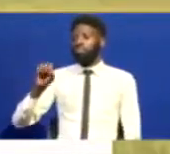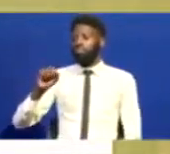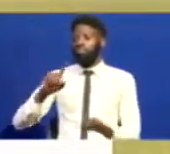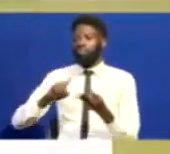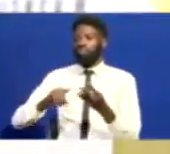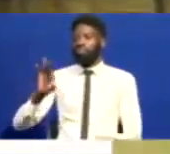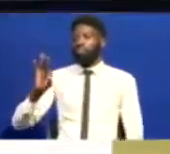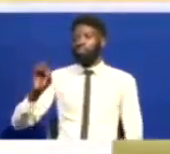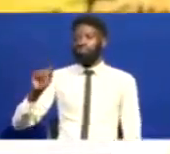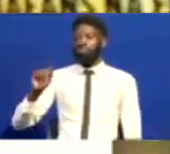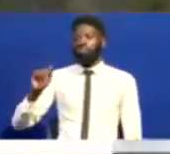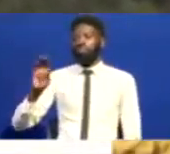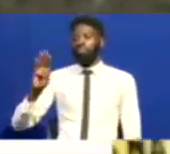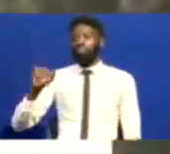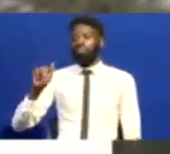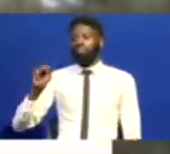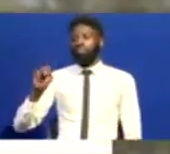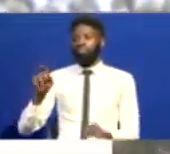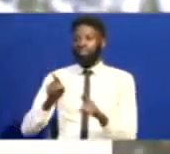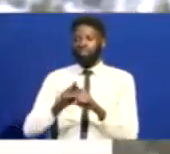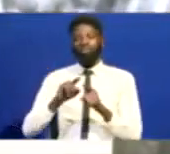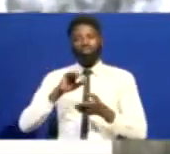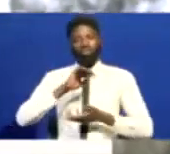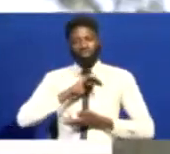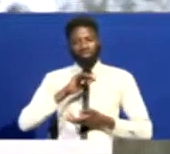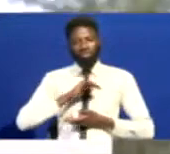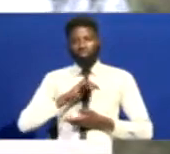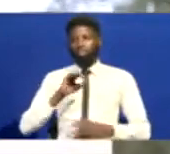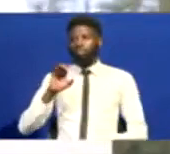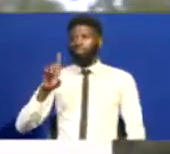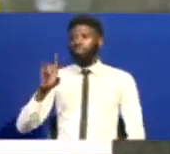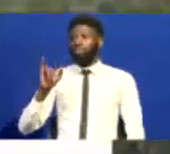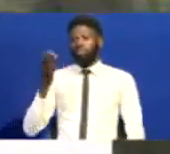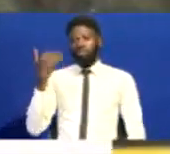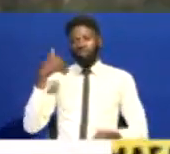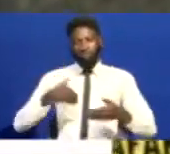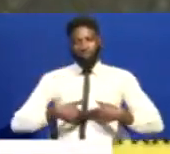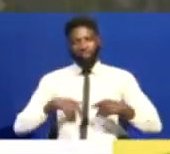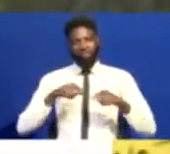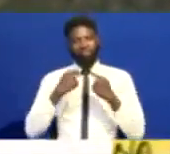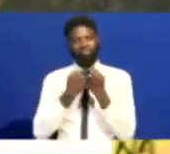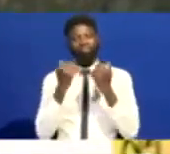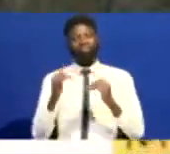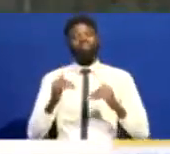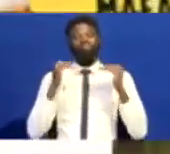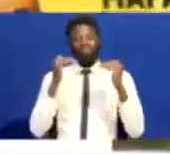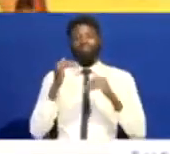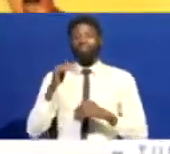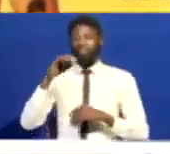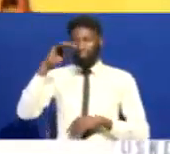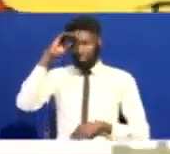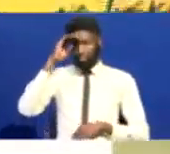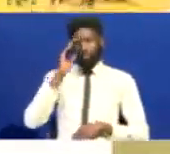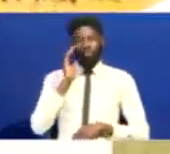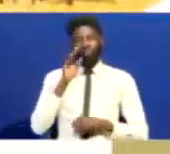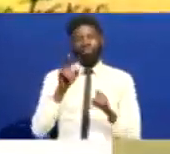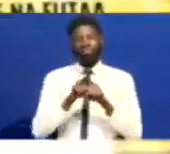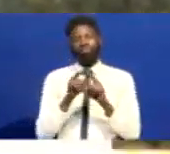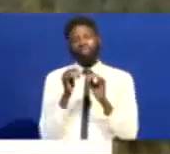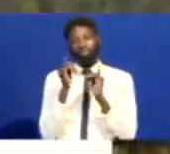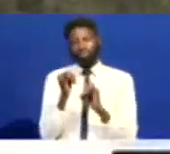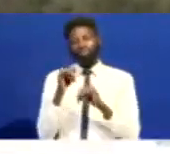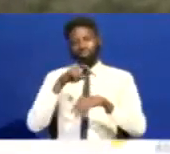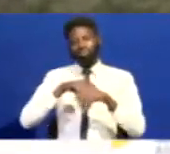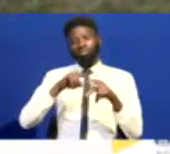and goalkeeper Edwin Simi, who was promoted from the youth team. Tusker FC will kick off the new season on 26th of this